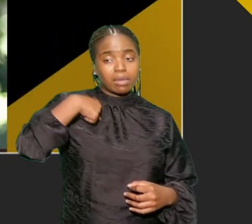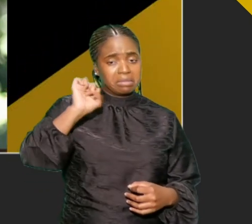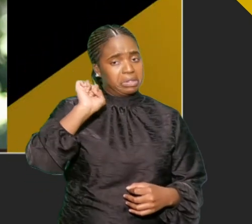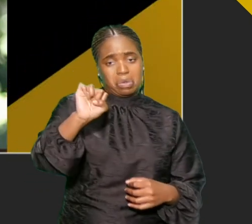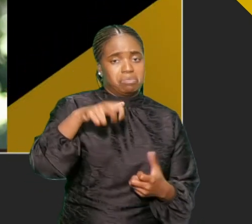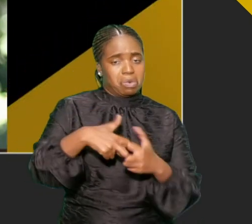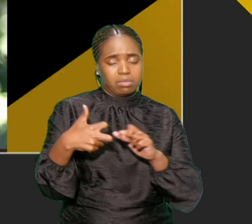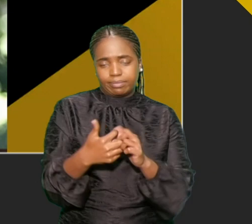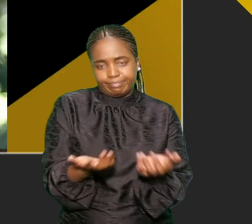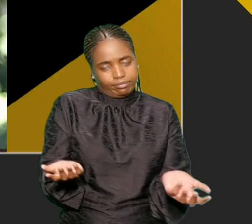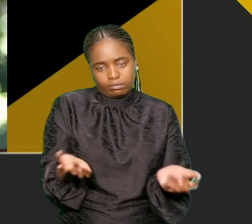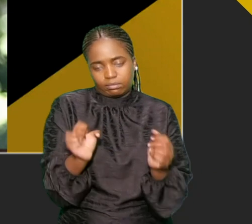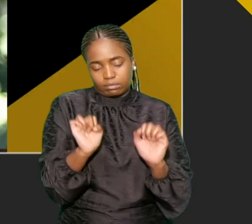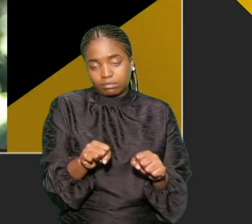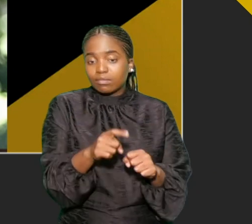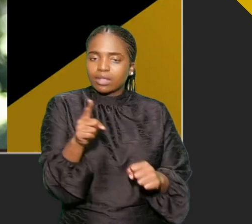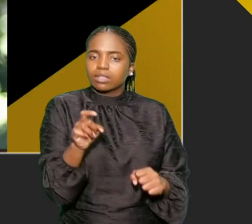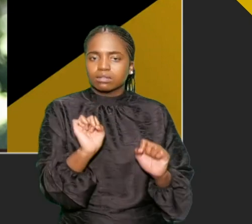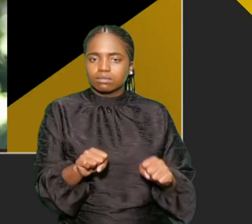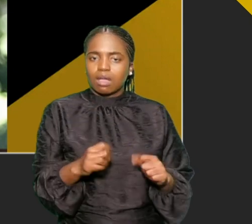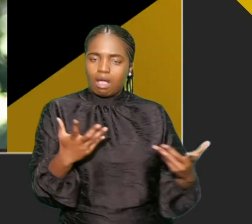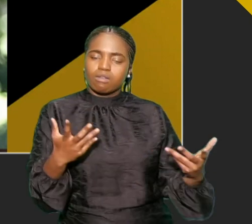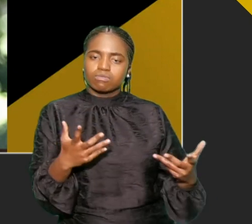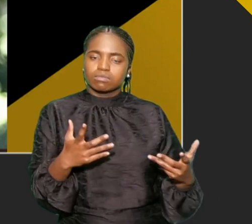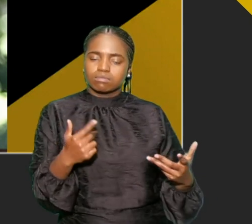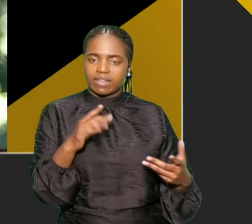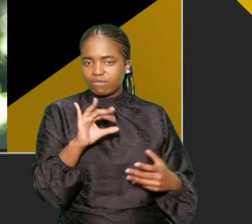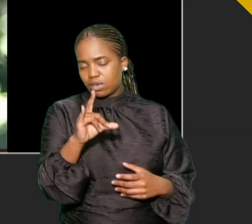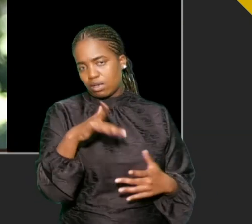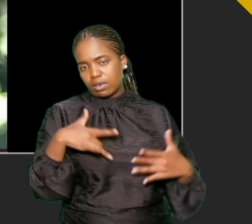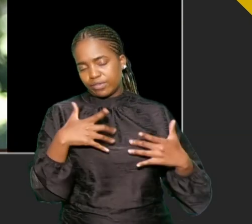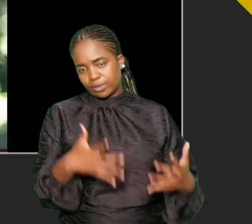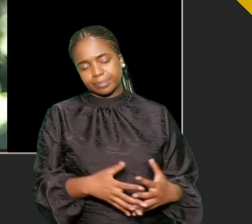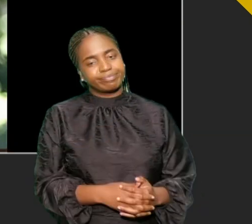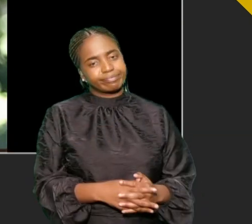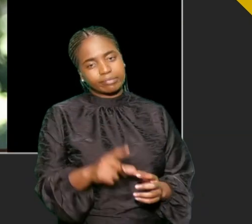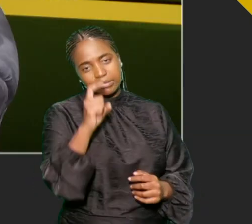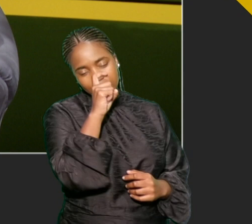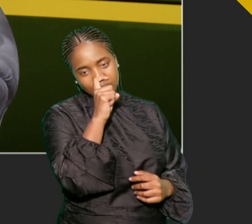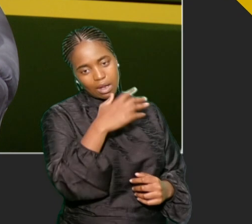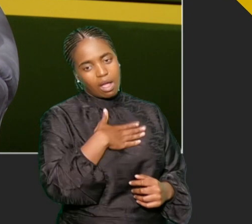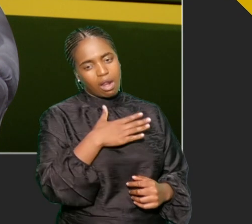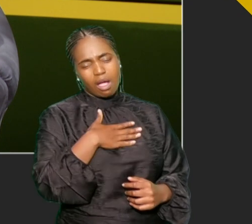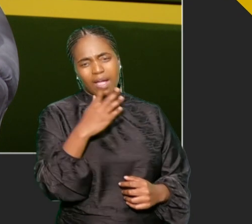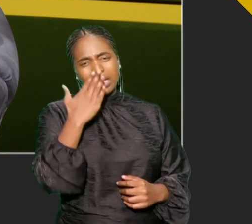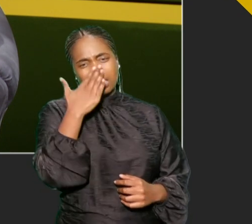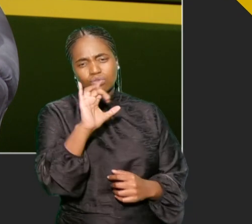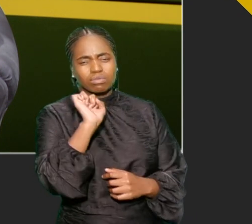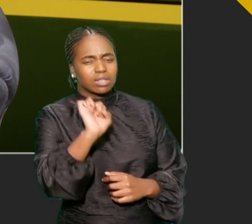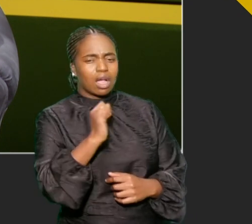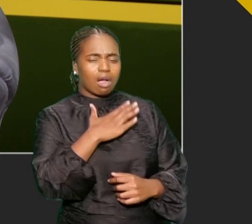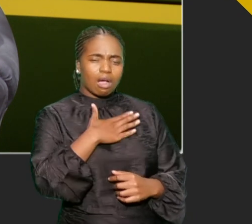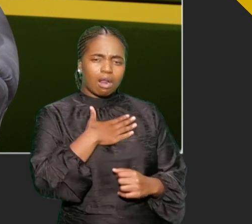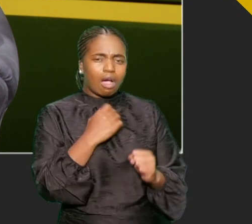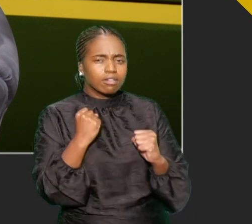your problem. So that's literally how I face life every day. Beautiful. I mean, I love your energy. Ngithanda umoya wakho le ndlela